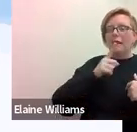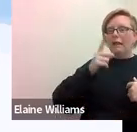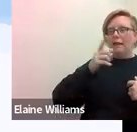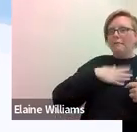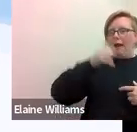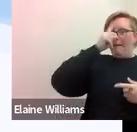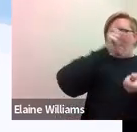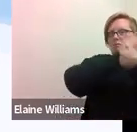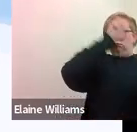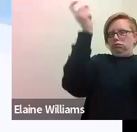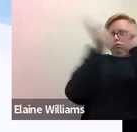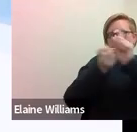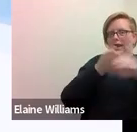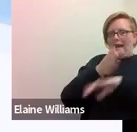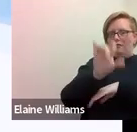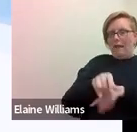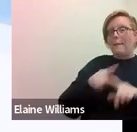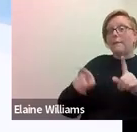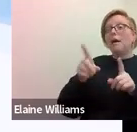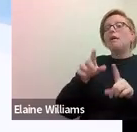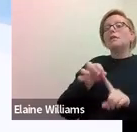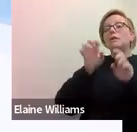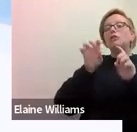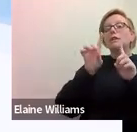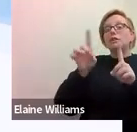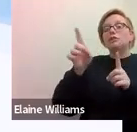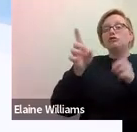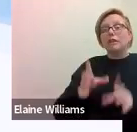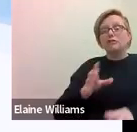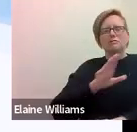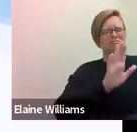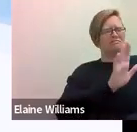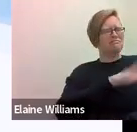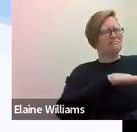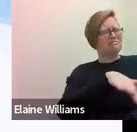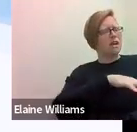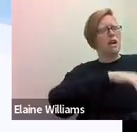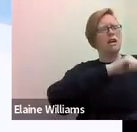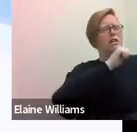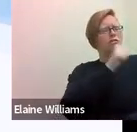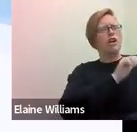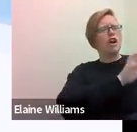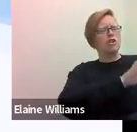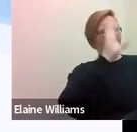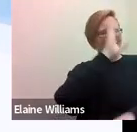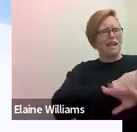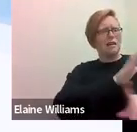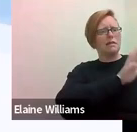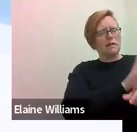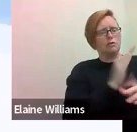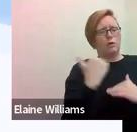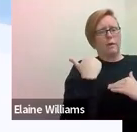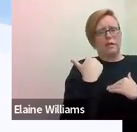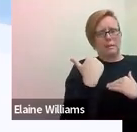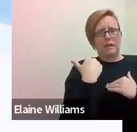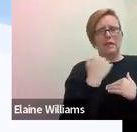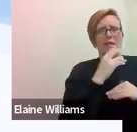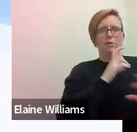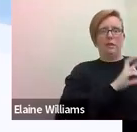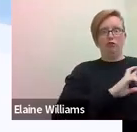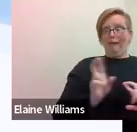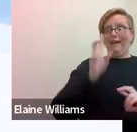she said, it's not your son's job to be ready for kindergarten. It's our job to be ready for him, and we will be. And they